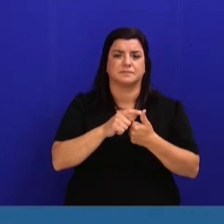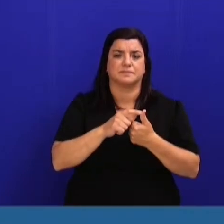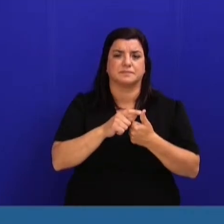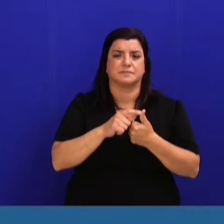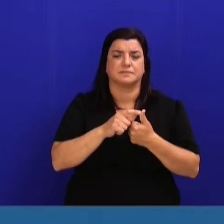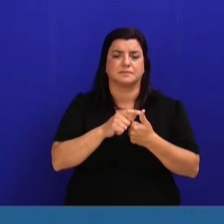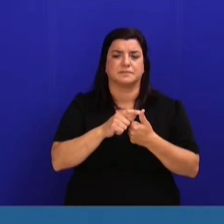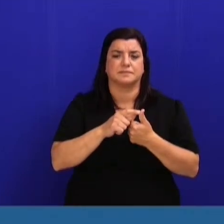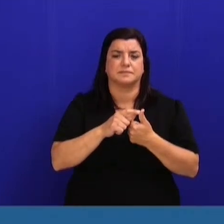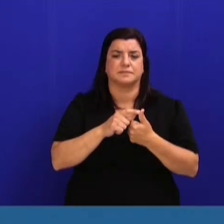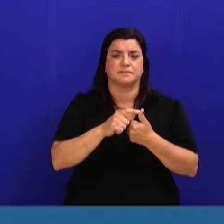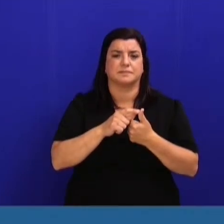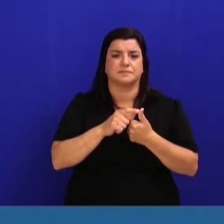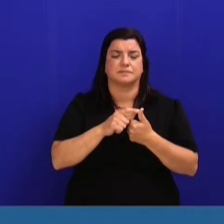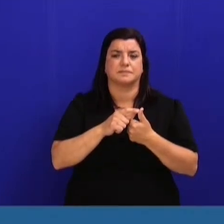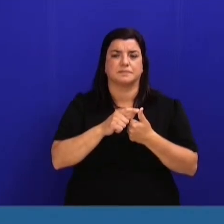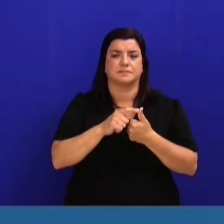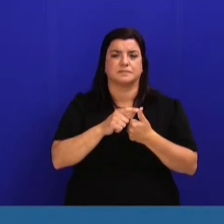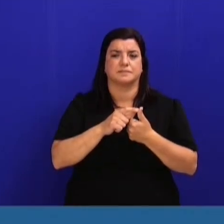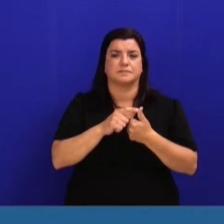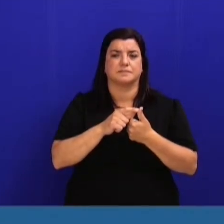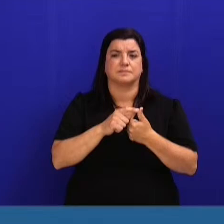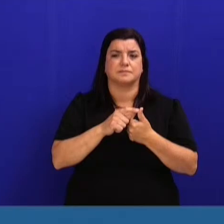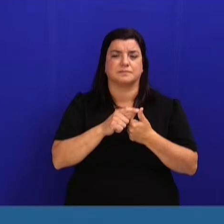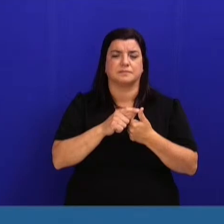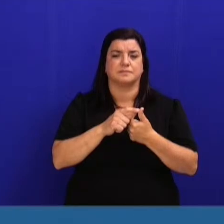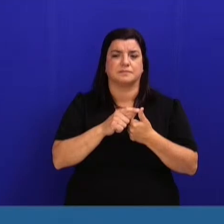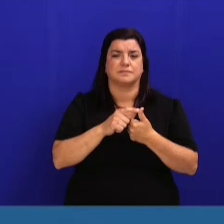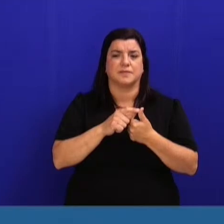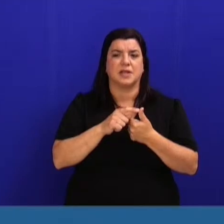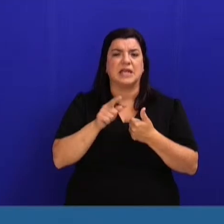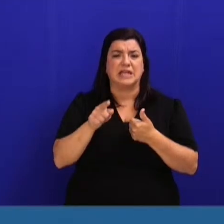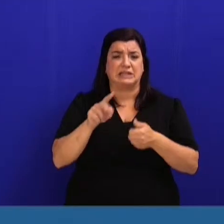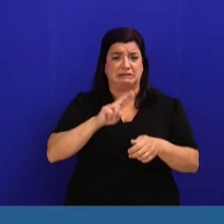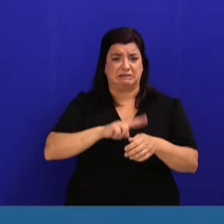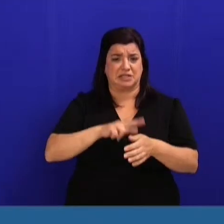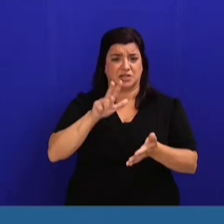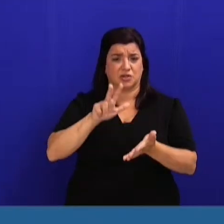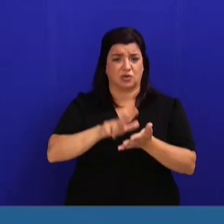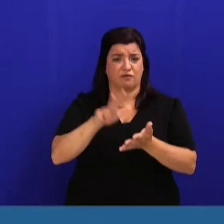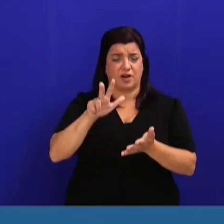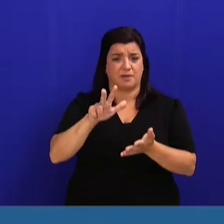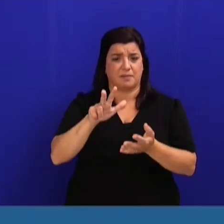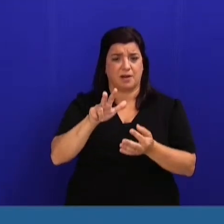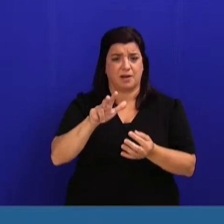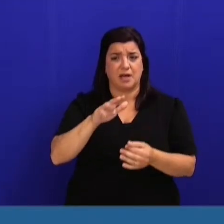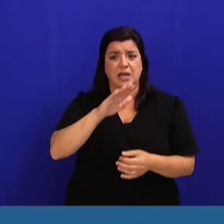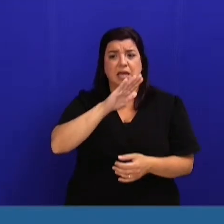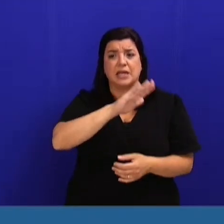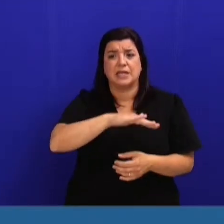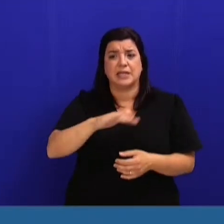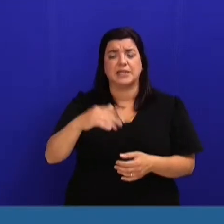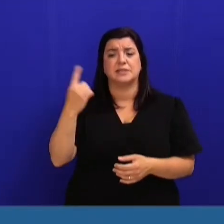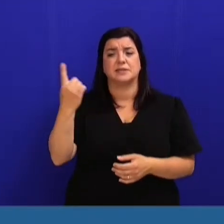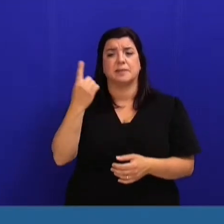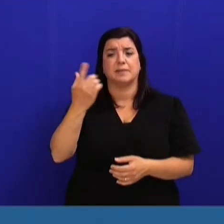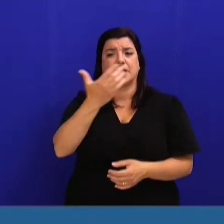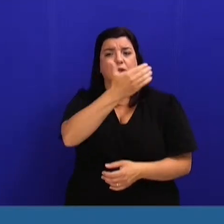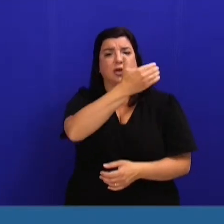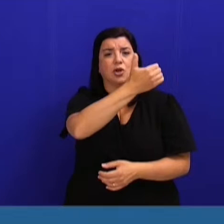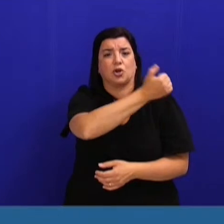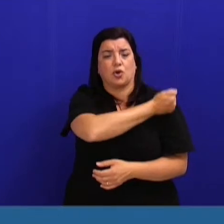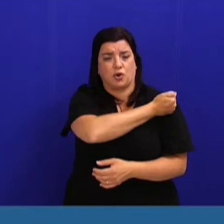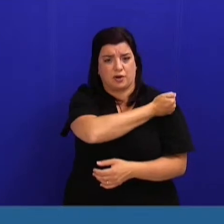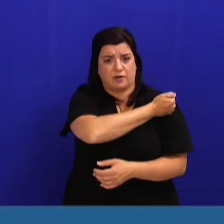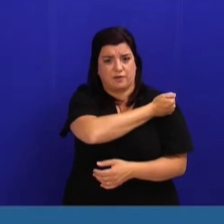who received the COVID-19 vaccine has gone to hospital for COVID-19, just to clarify